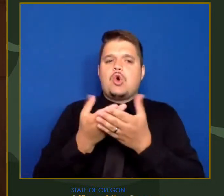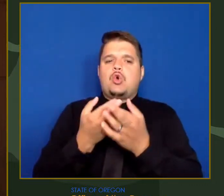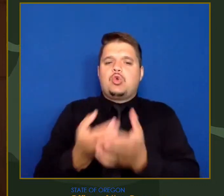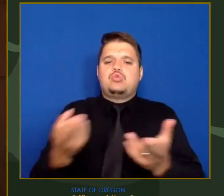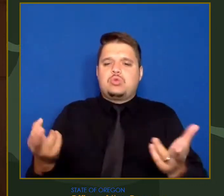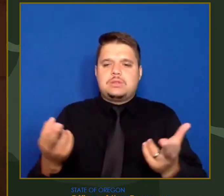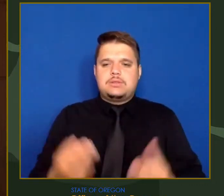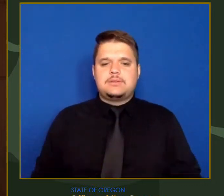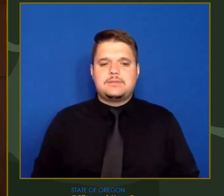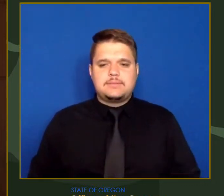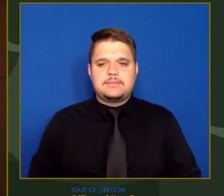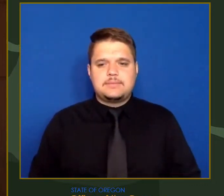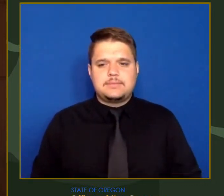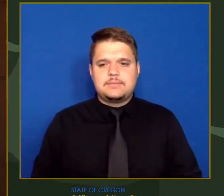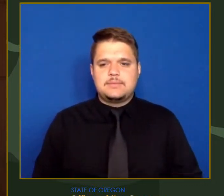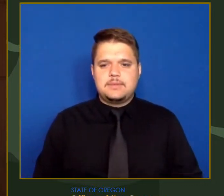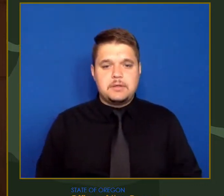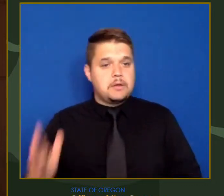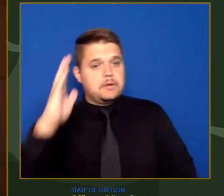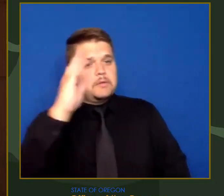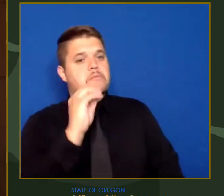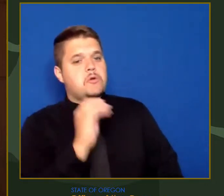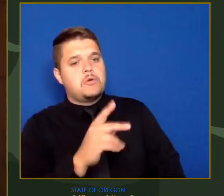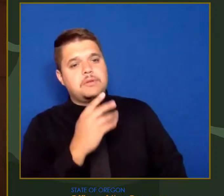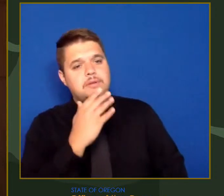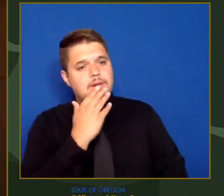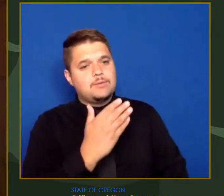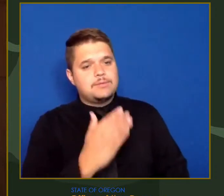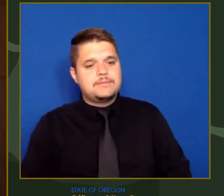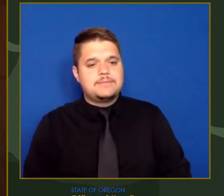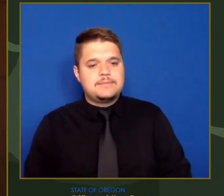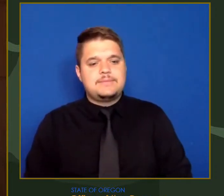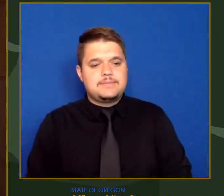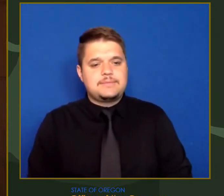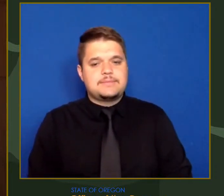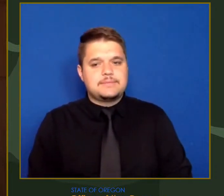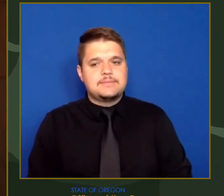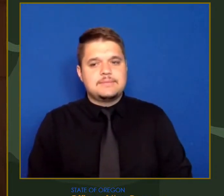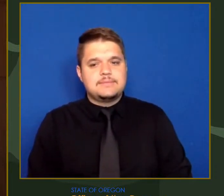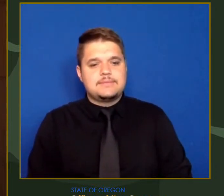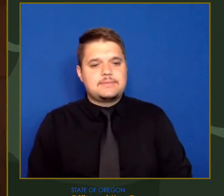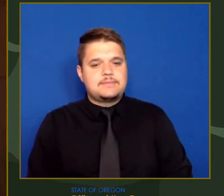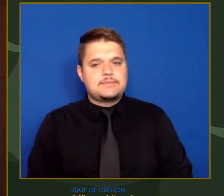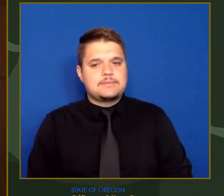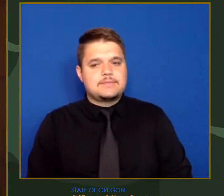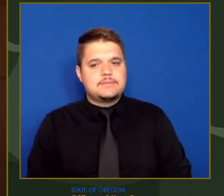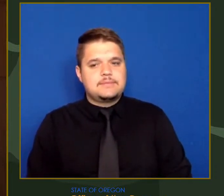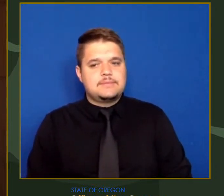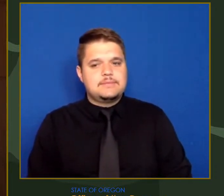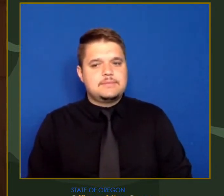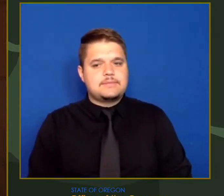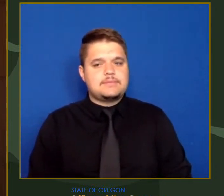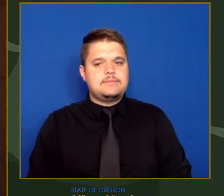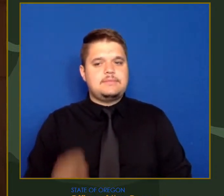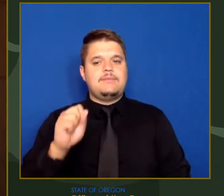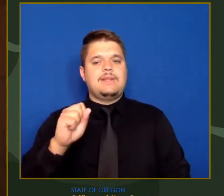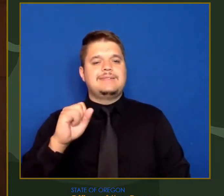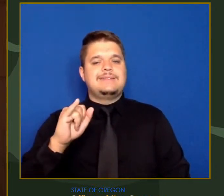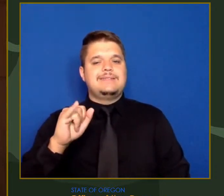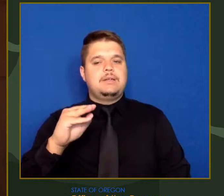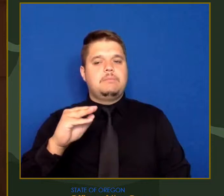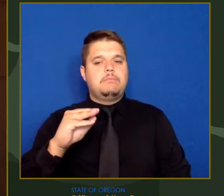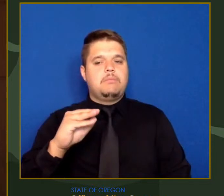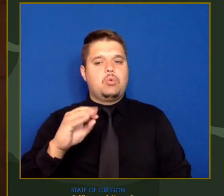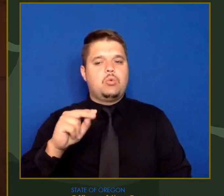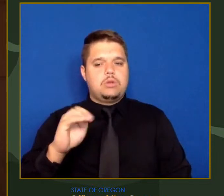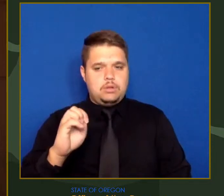you. Thank you, Pat. We'll go next to Simon Gutierrez with KPTV. Go ahead,